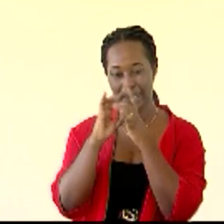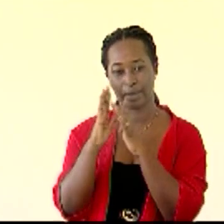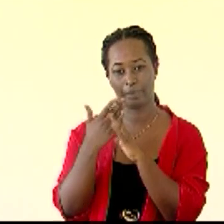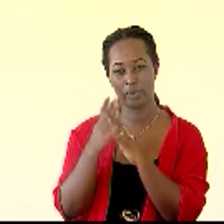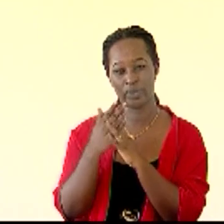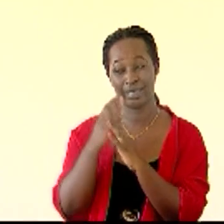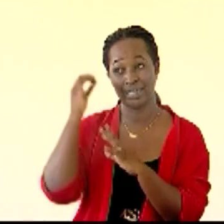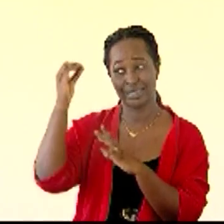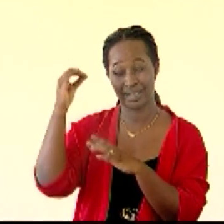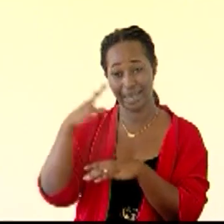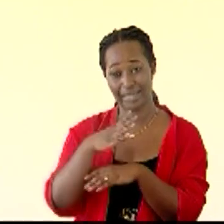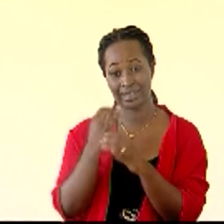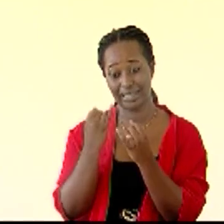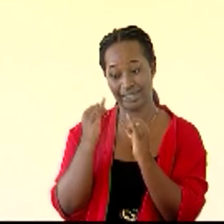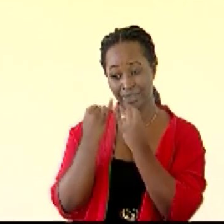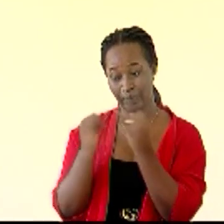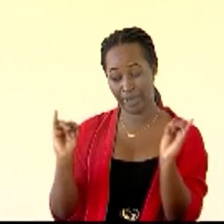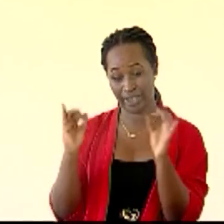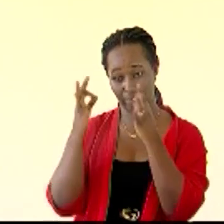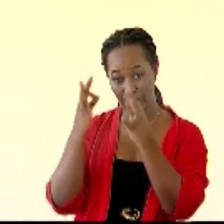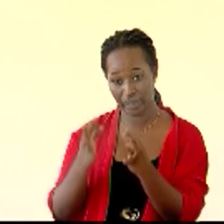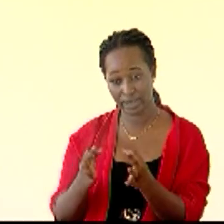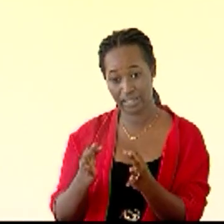the light-dependent products